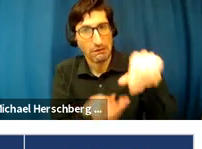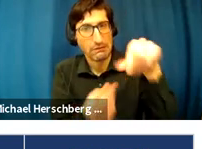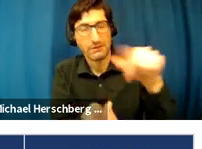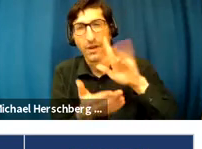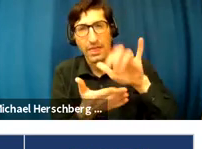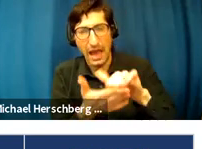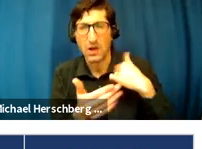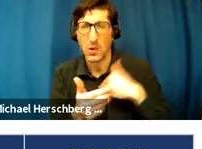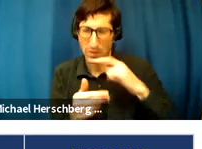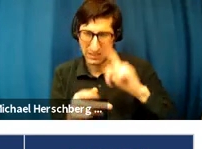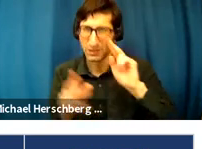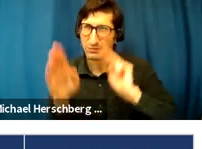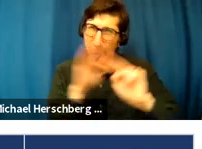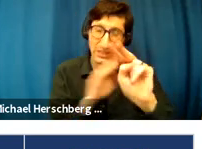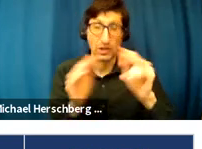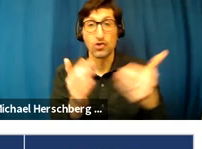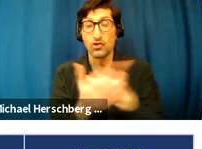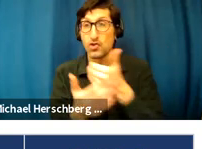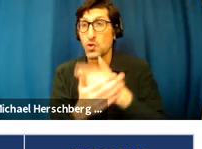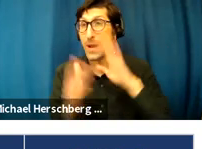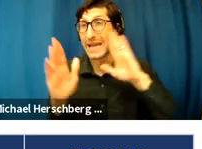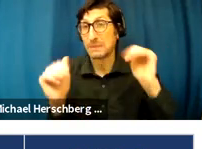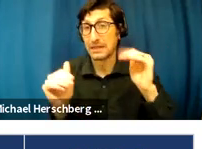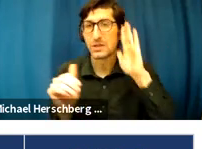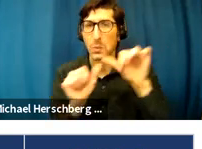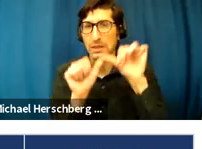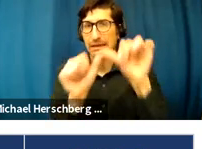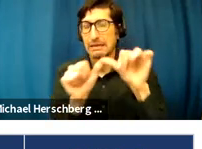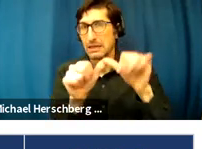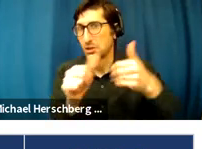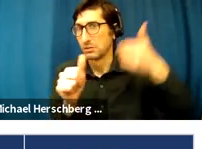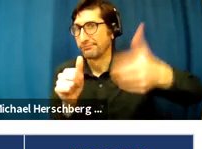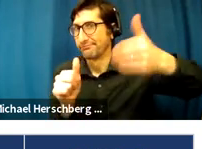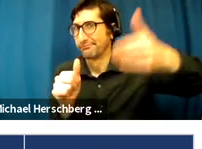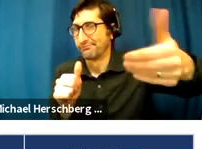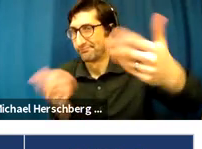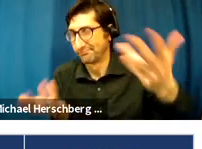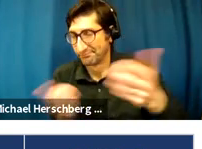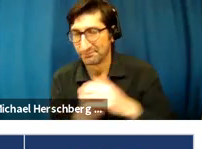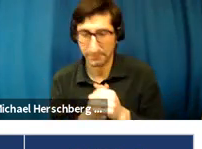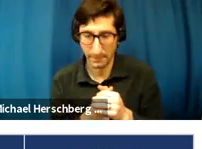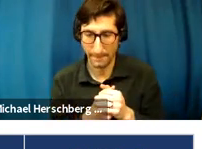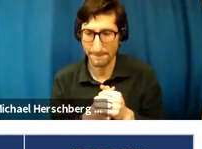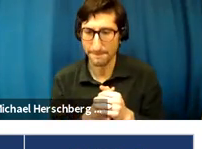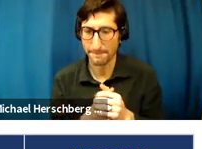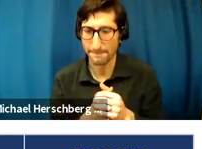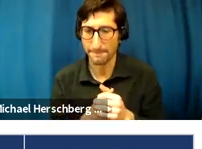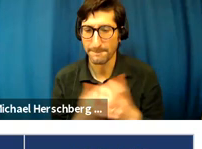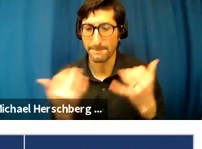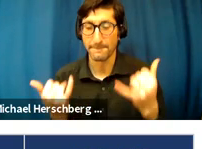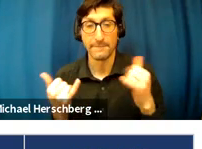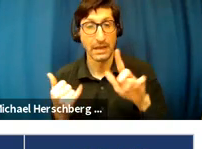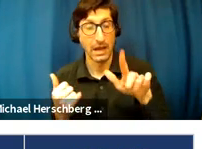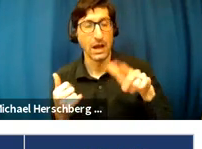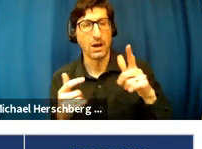new expectations that will continue next year. And so with that, I'm gonna transition the